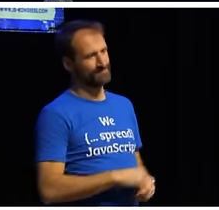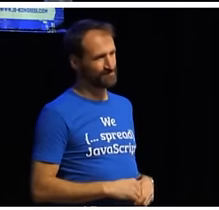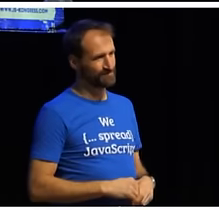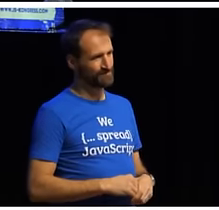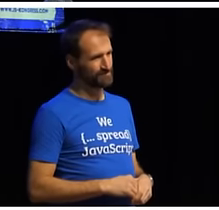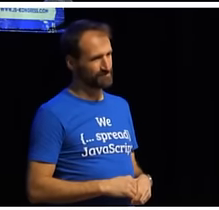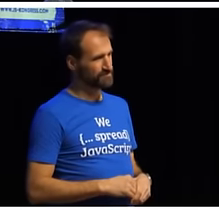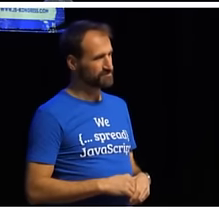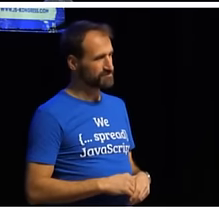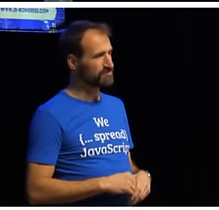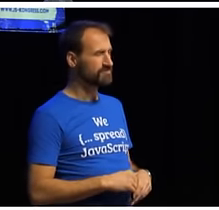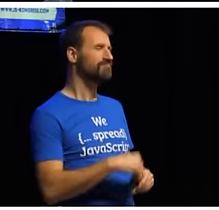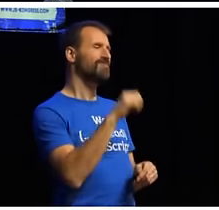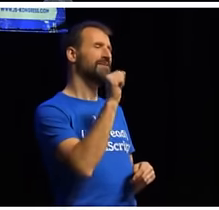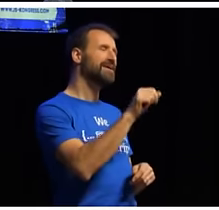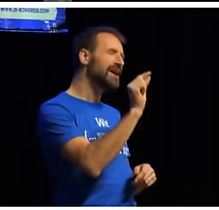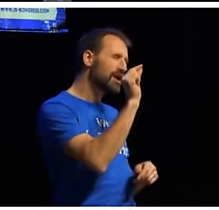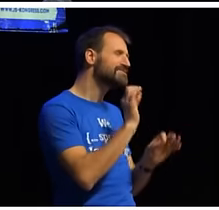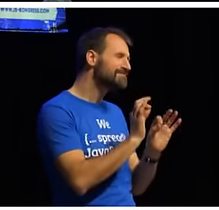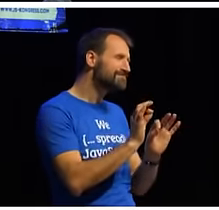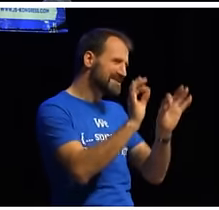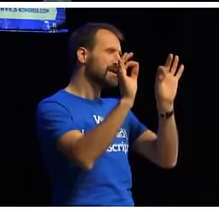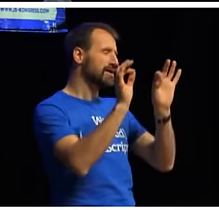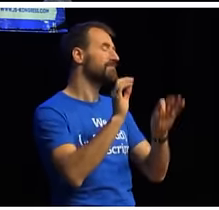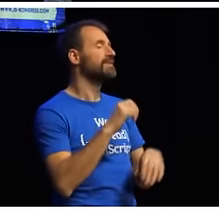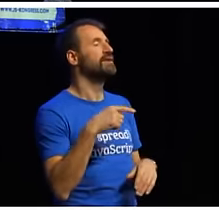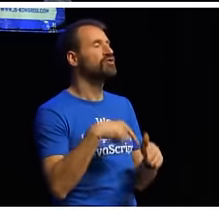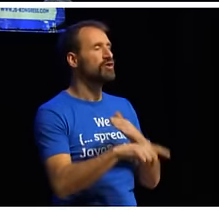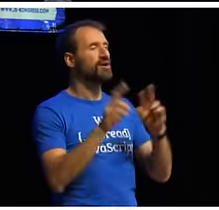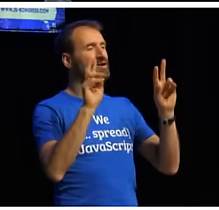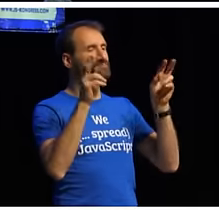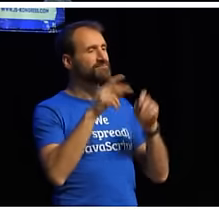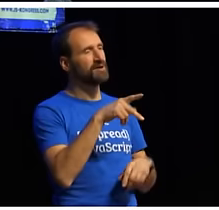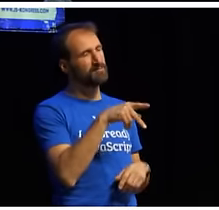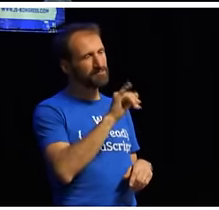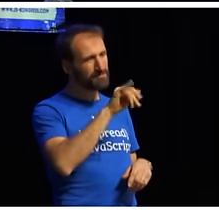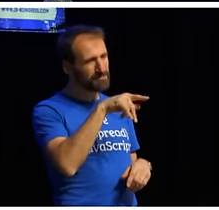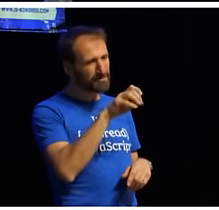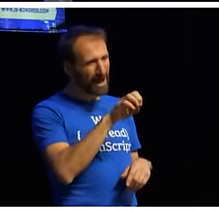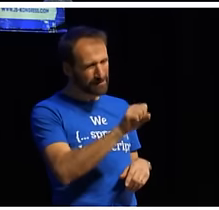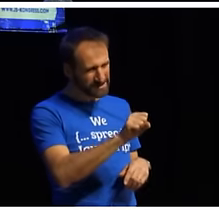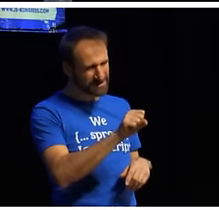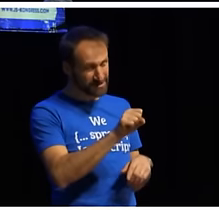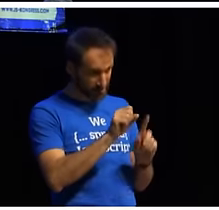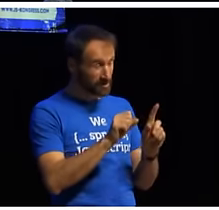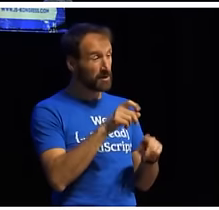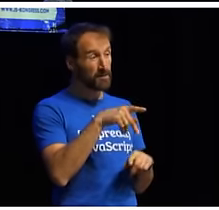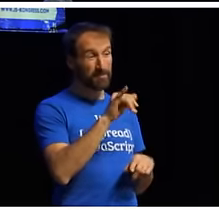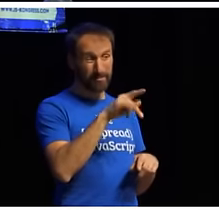We can actually do a little bit better with the help of so-called pipes. Pipes actually is